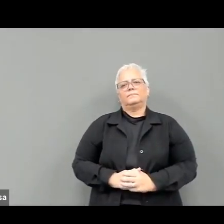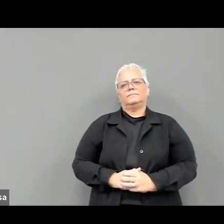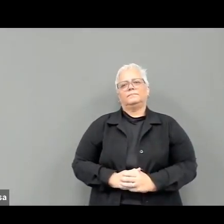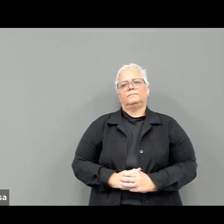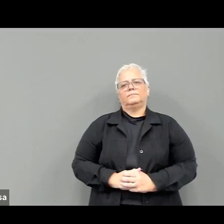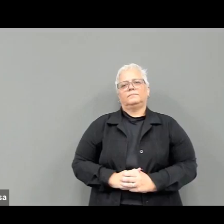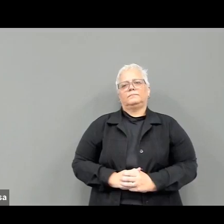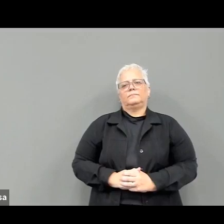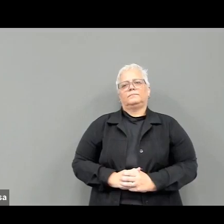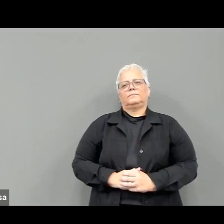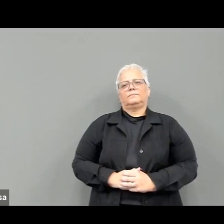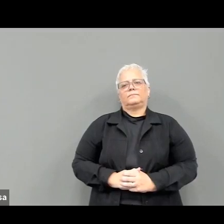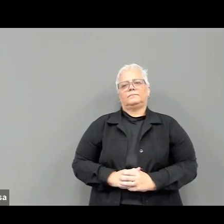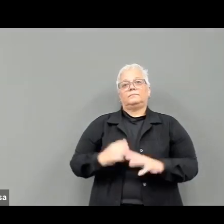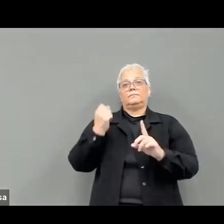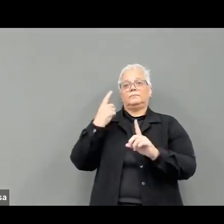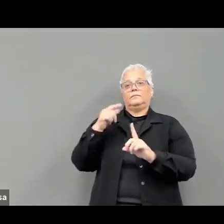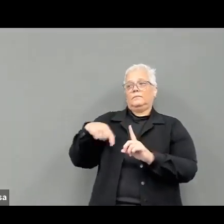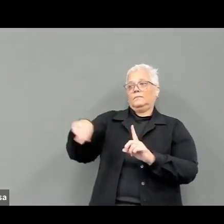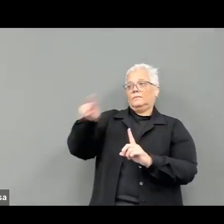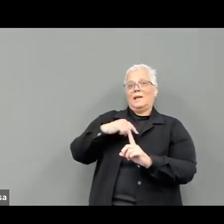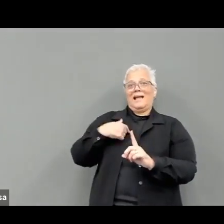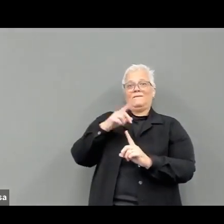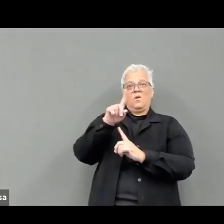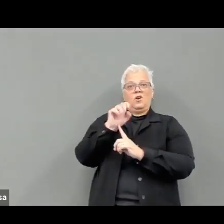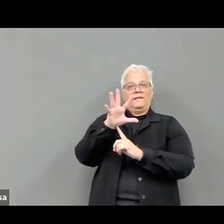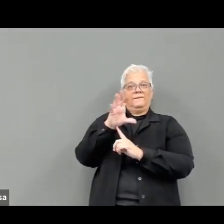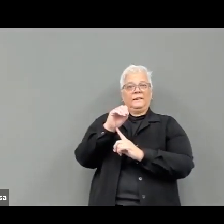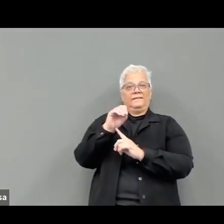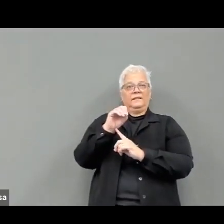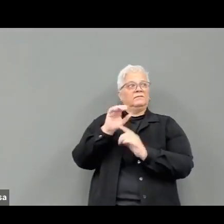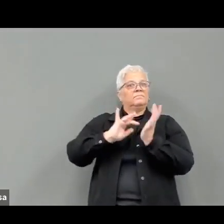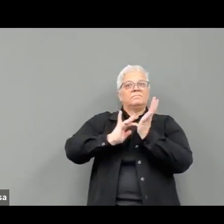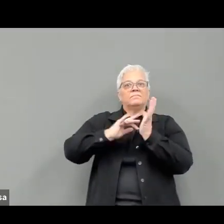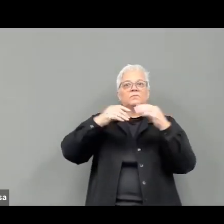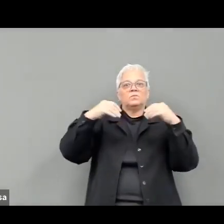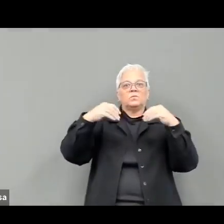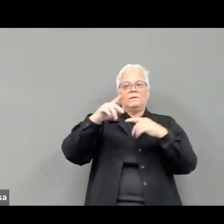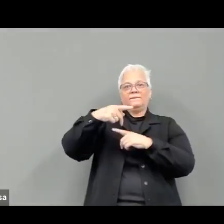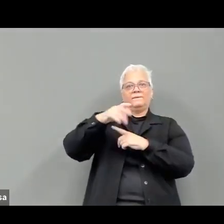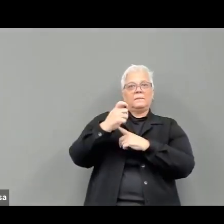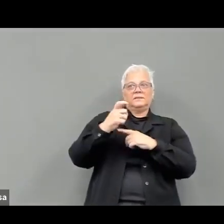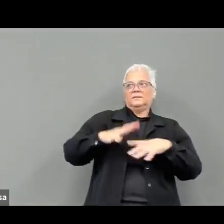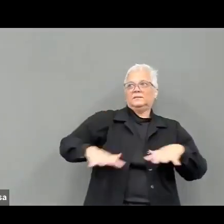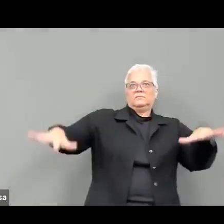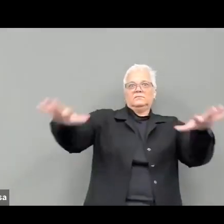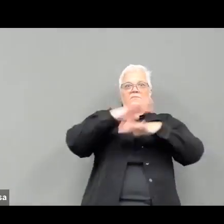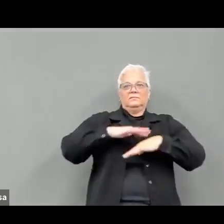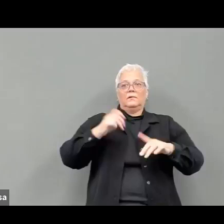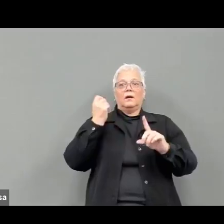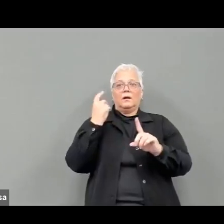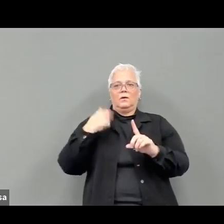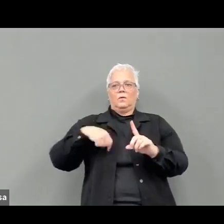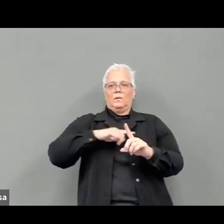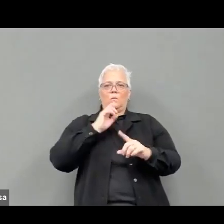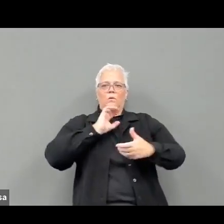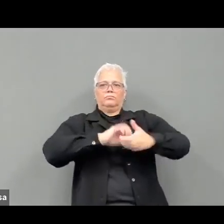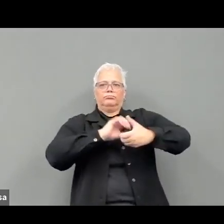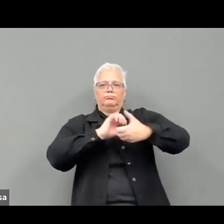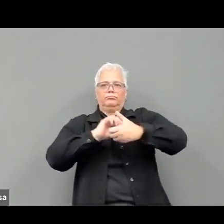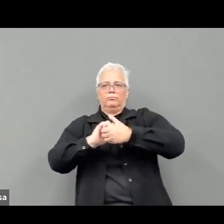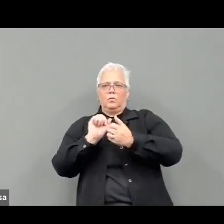week, and that will start by next Thursday or Friday. So check with your local pharmacy to see if they